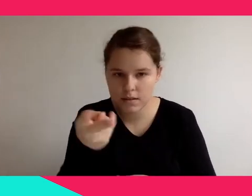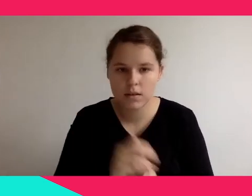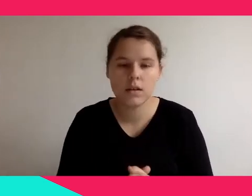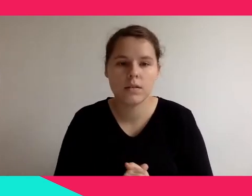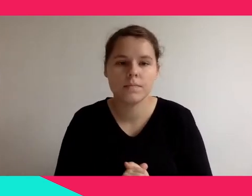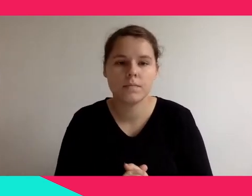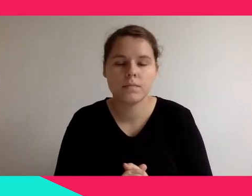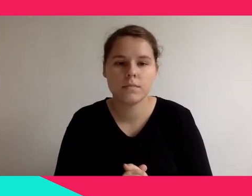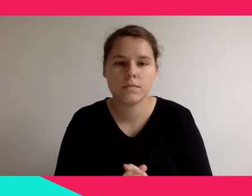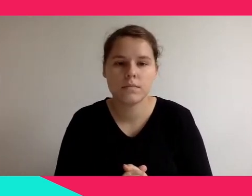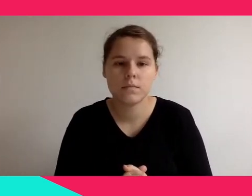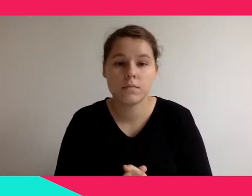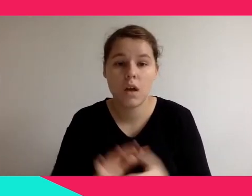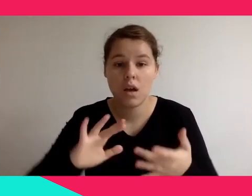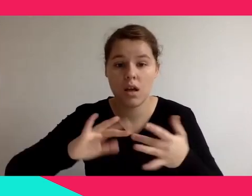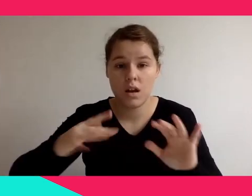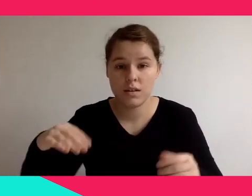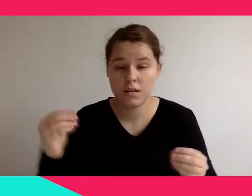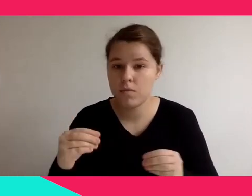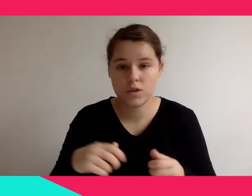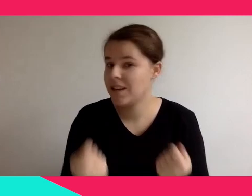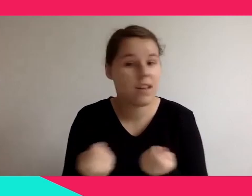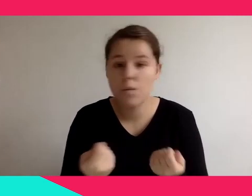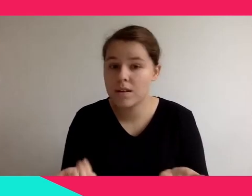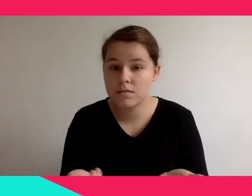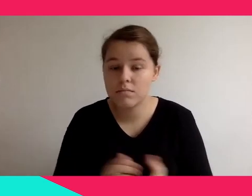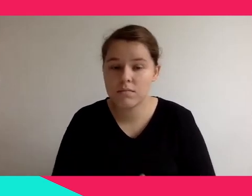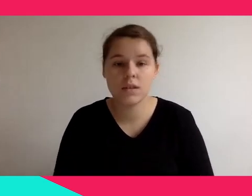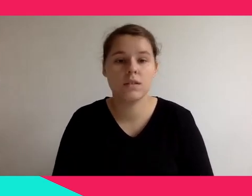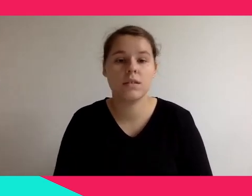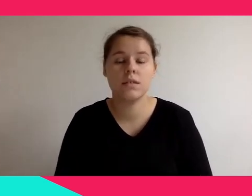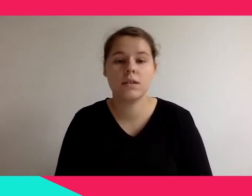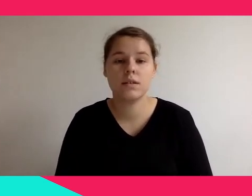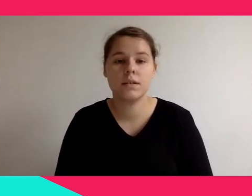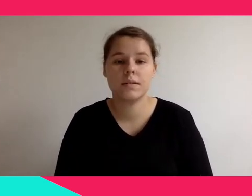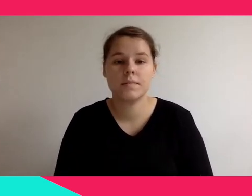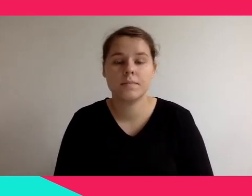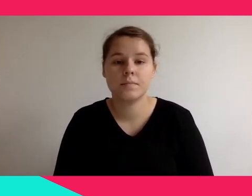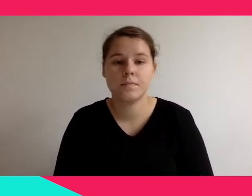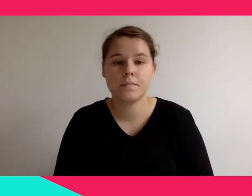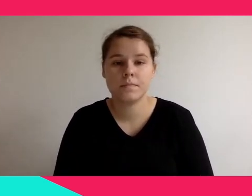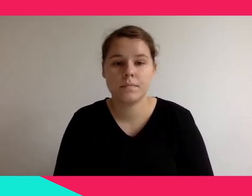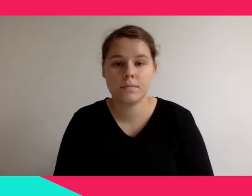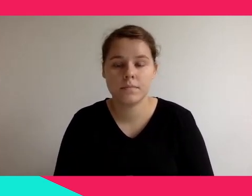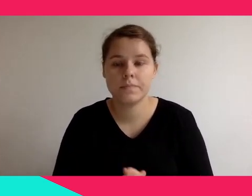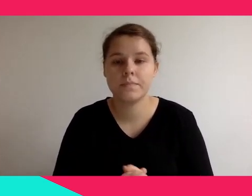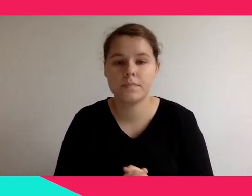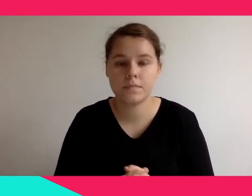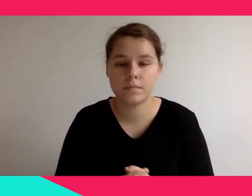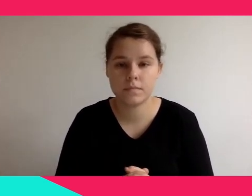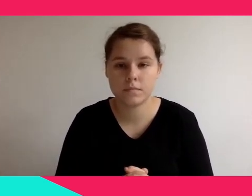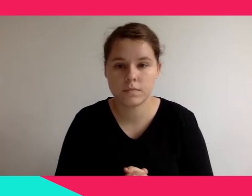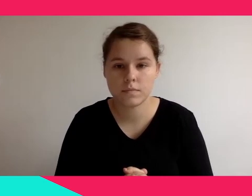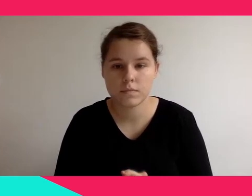We switched from a physical museum to also being a digital museum, which also means